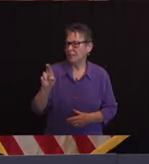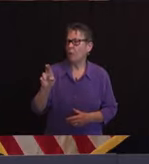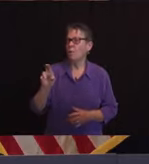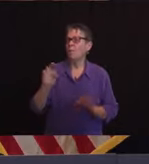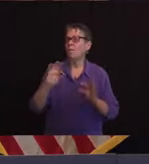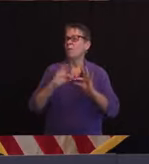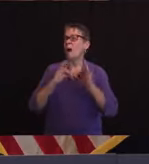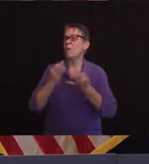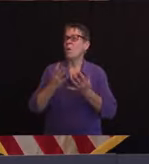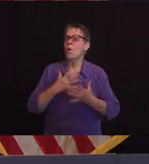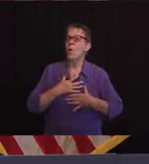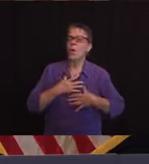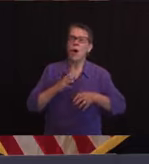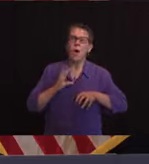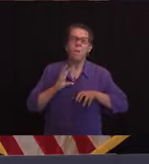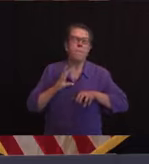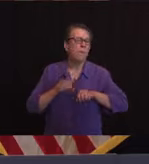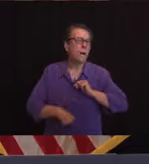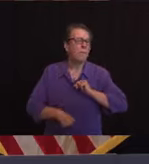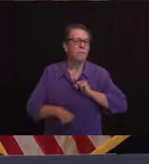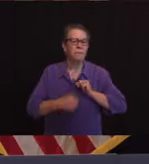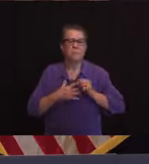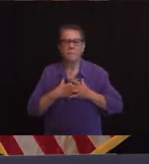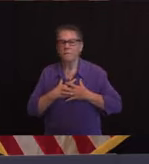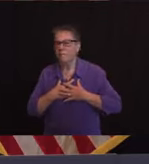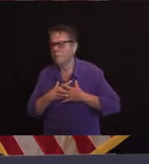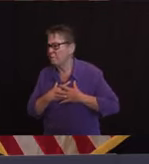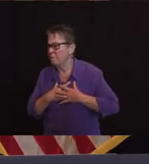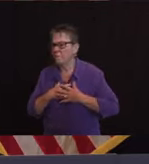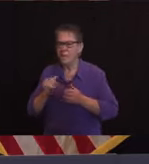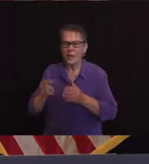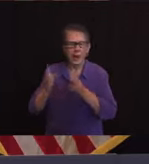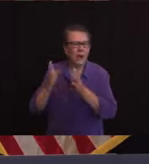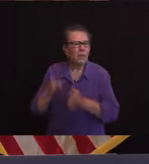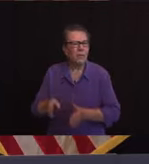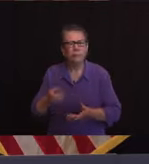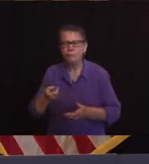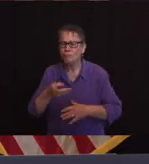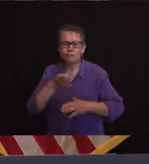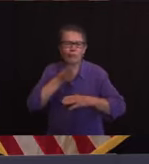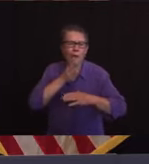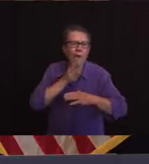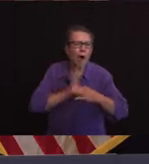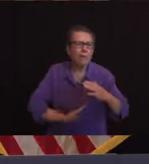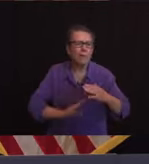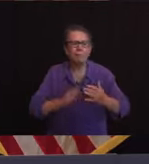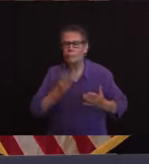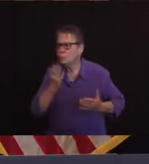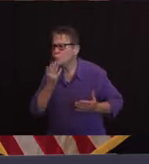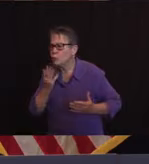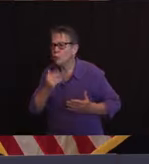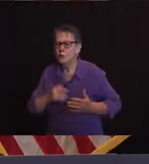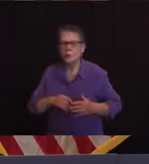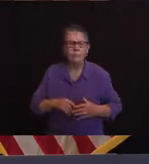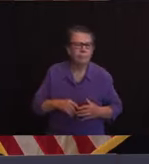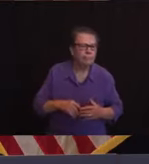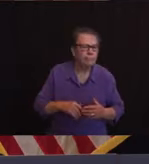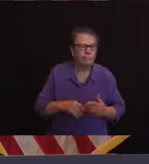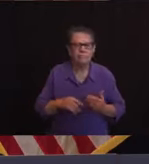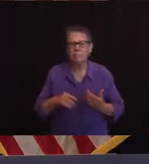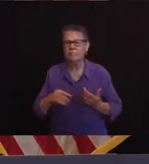Jennifer, just a humble man and with a servant's heart. And this Saturday, we will send him